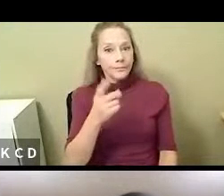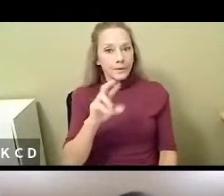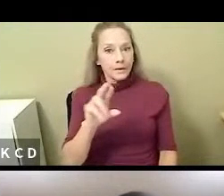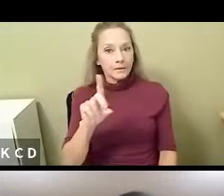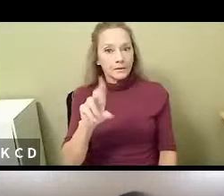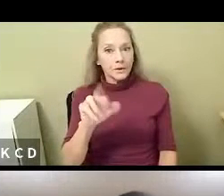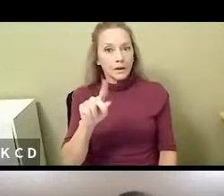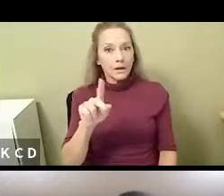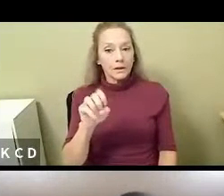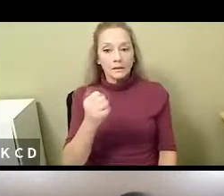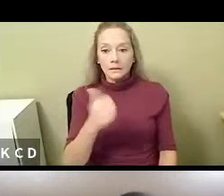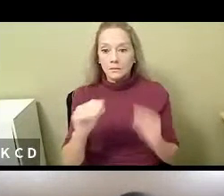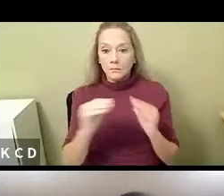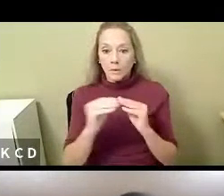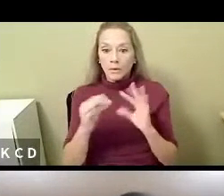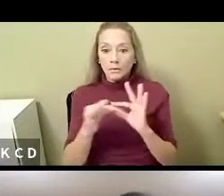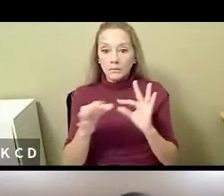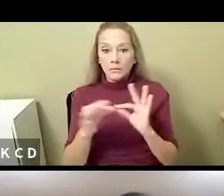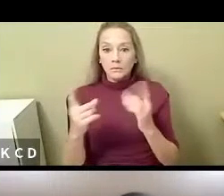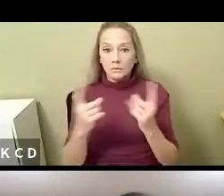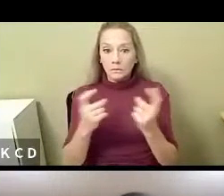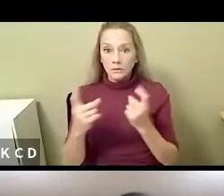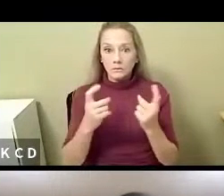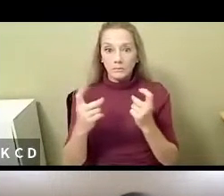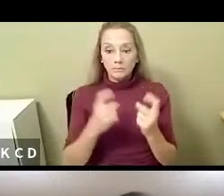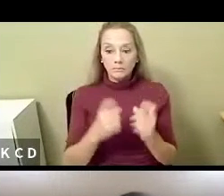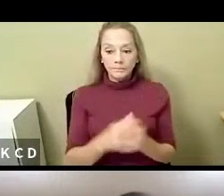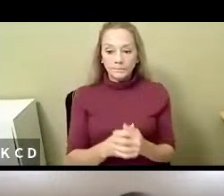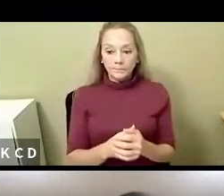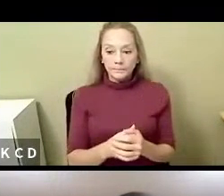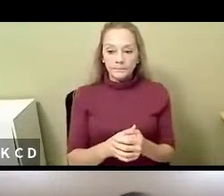Any other comments or questions?